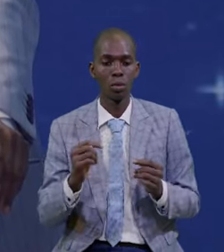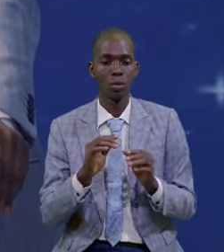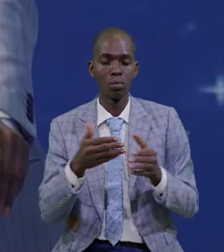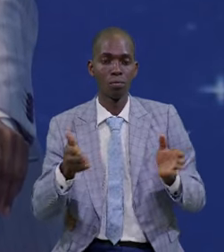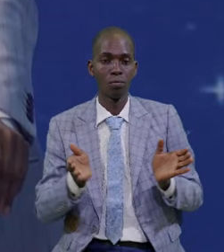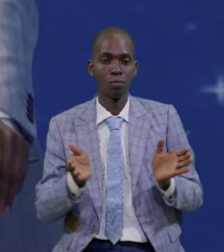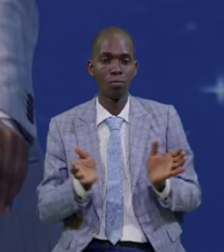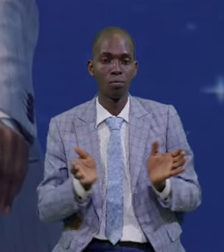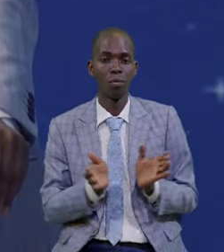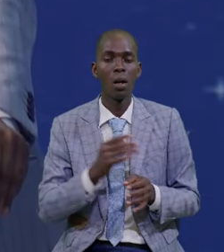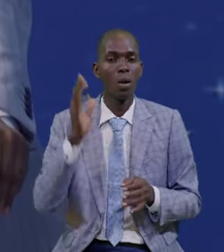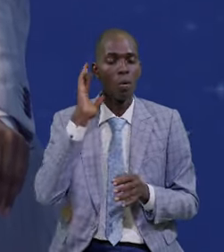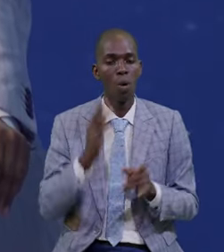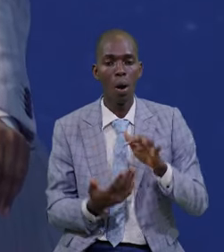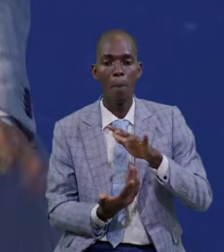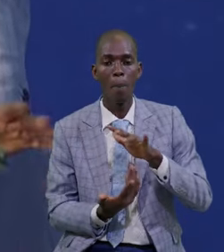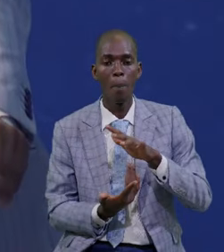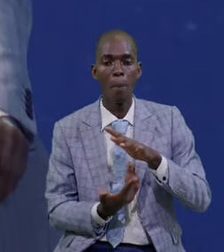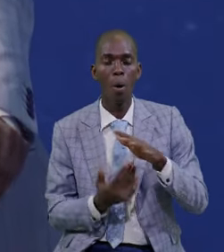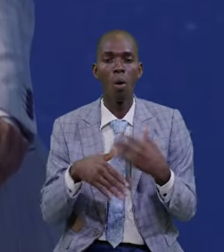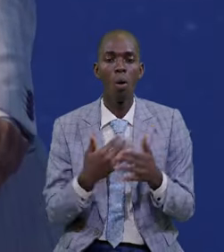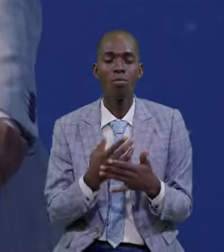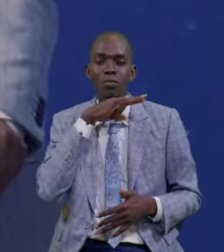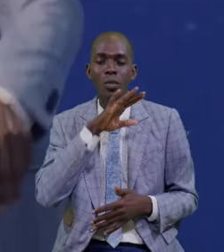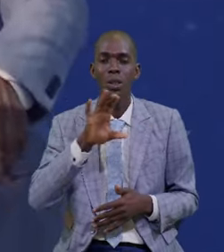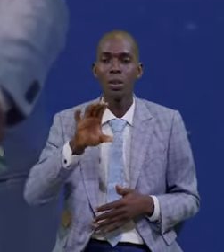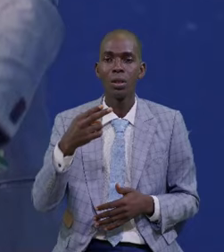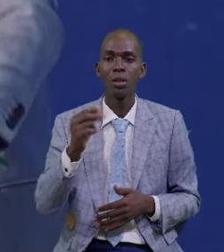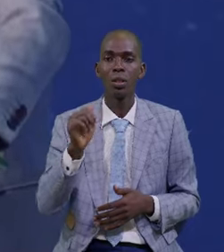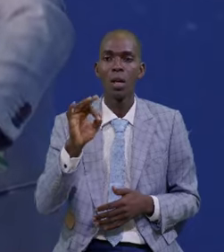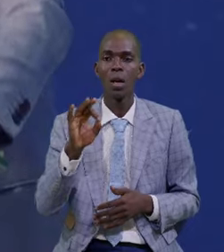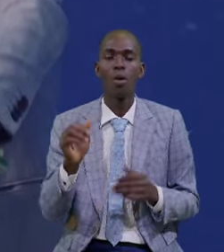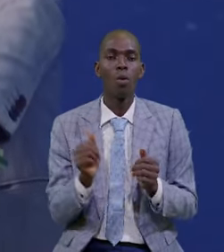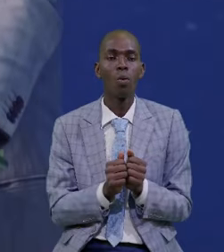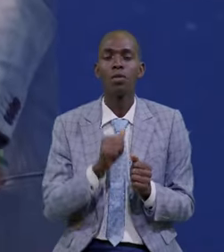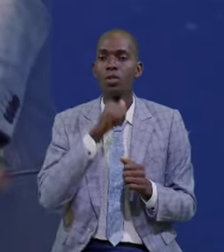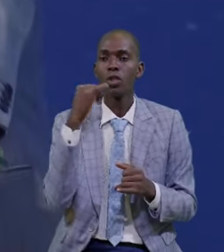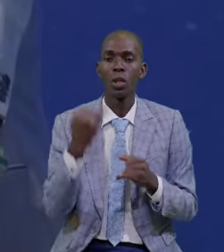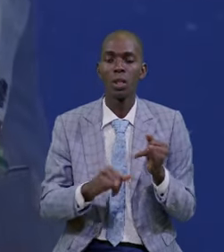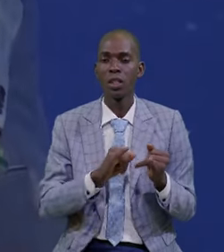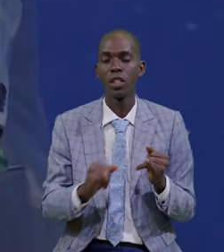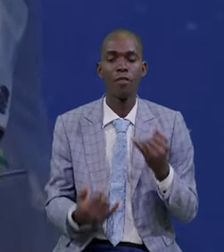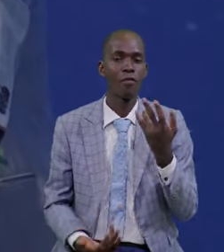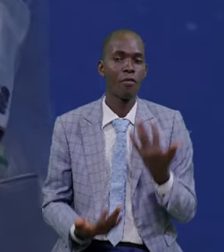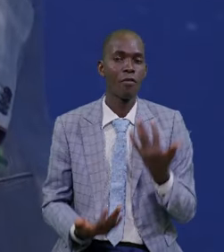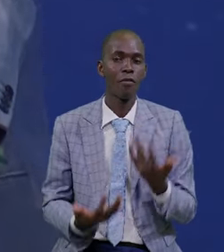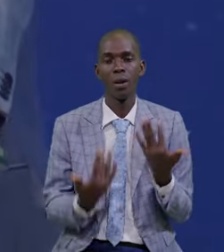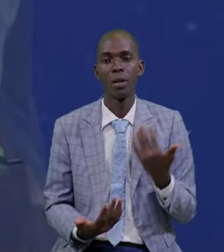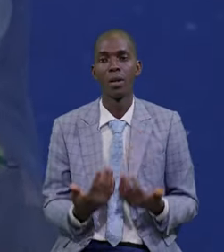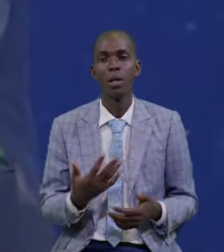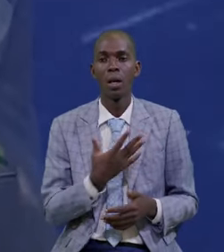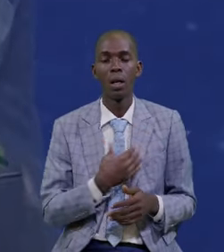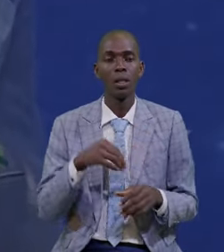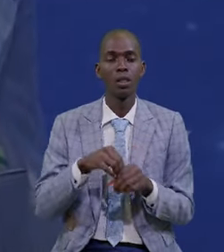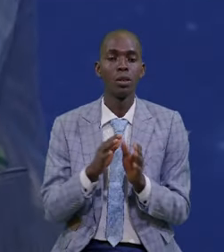burn up the chaff with unquenchable fire. And then in Acts chapter